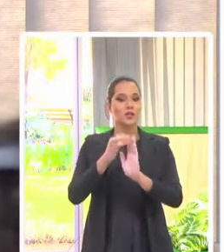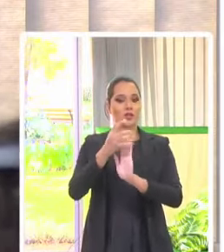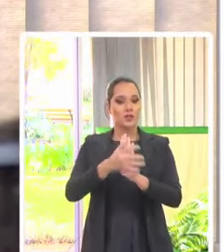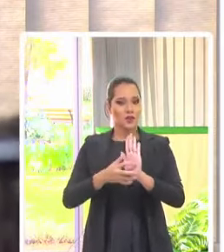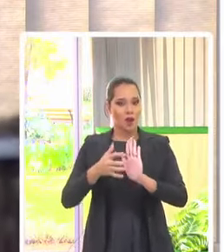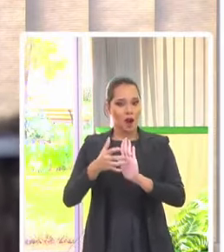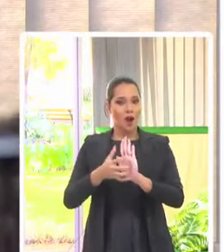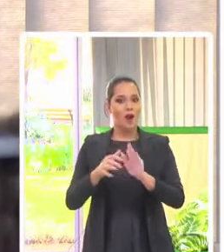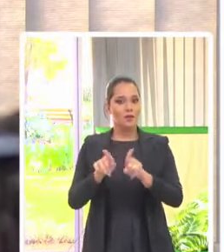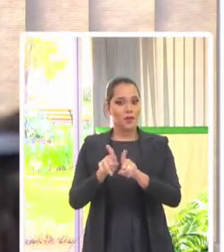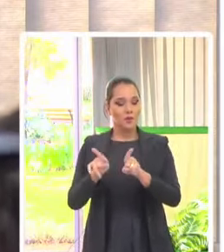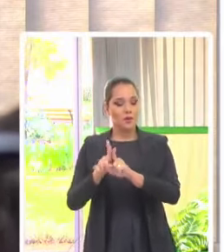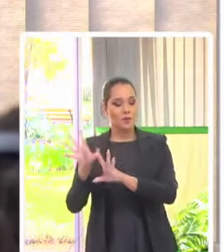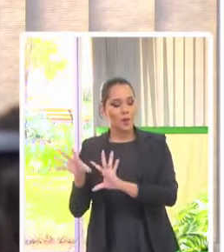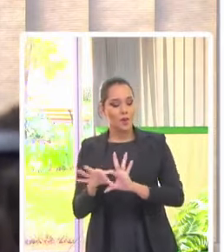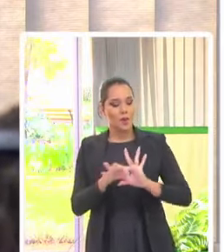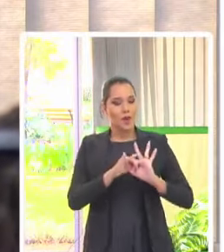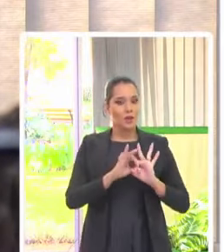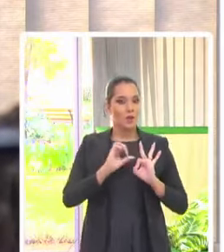or not, what might be